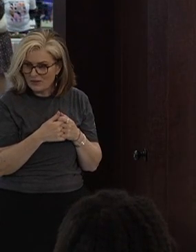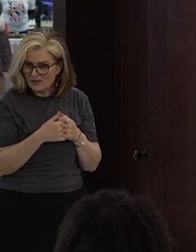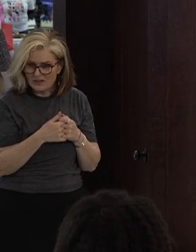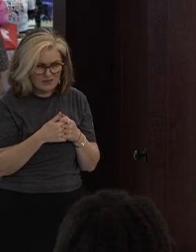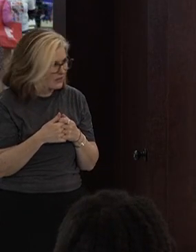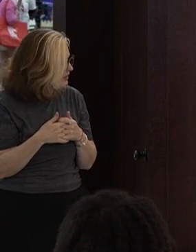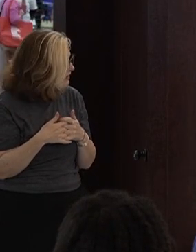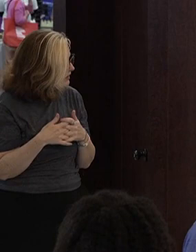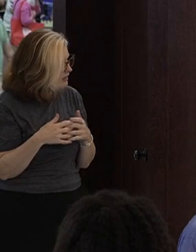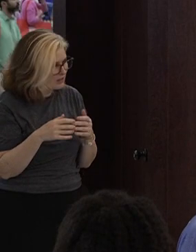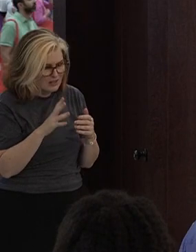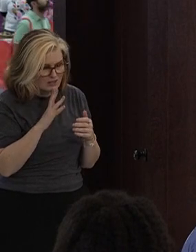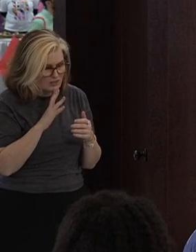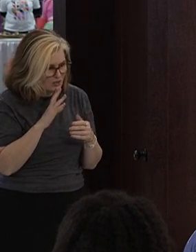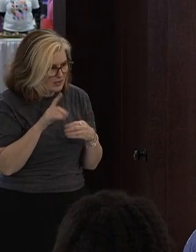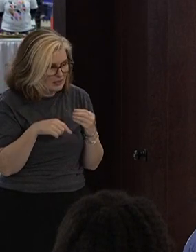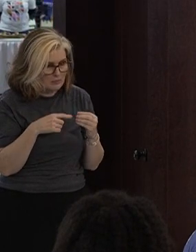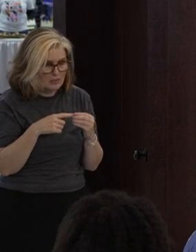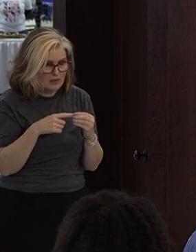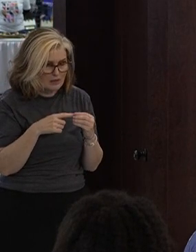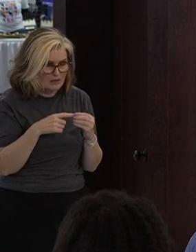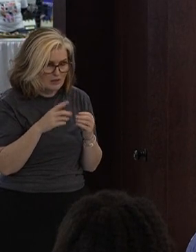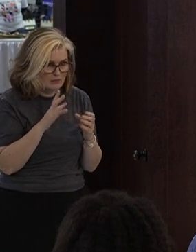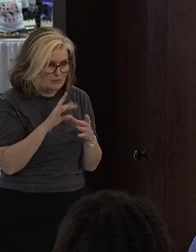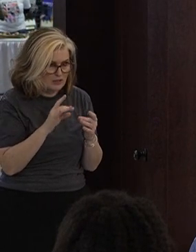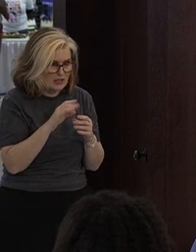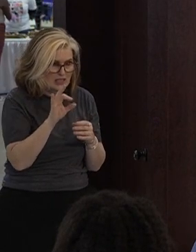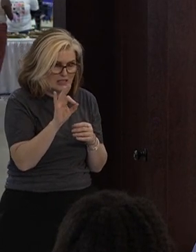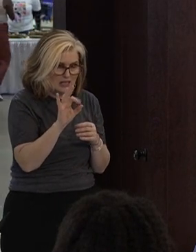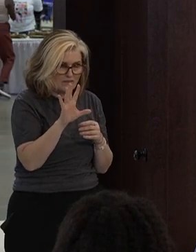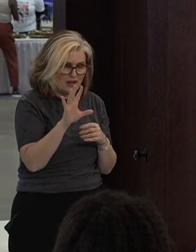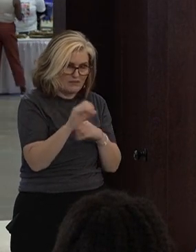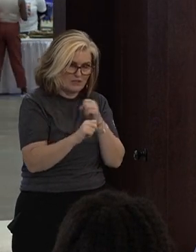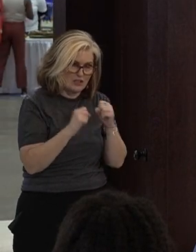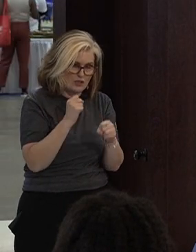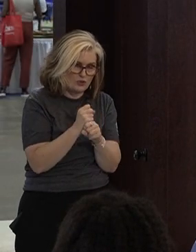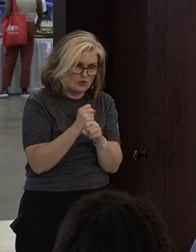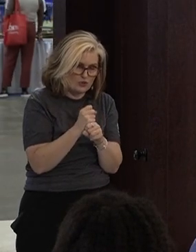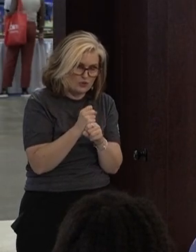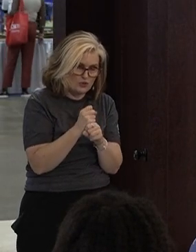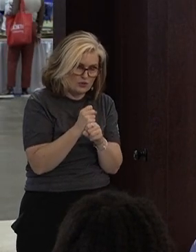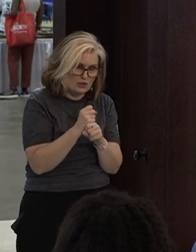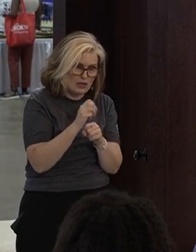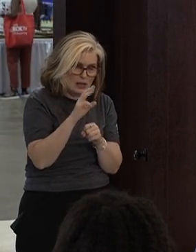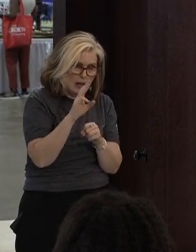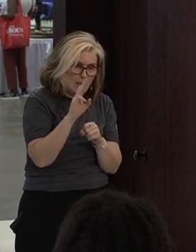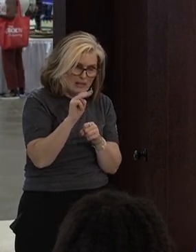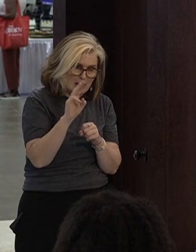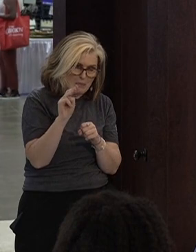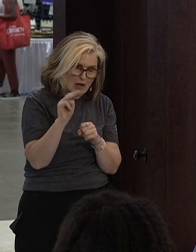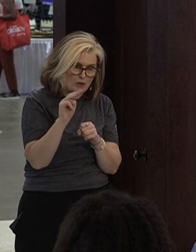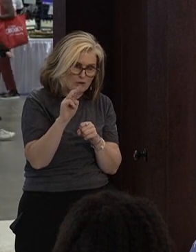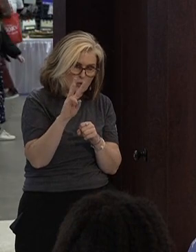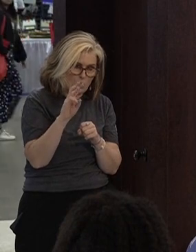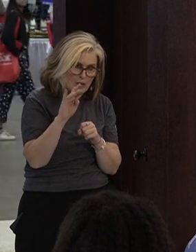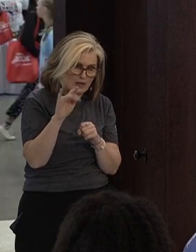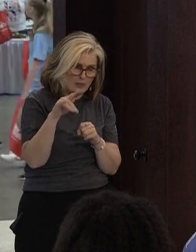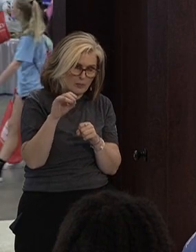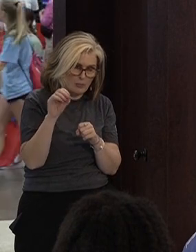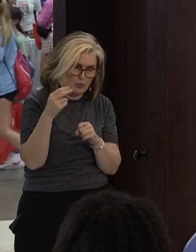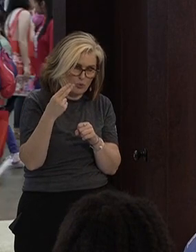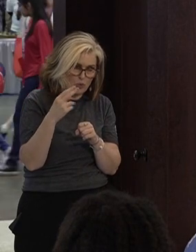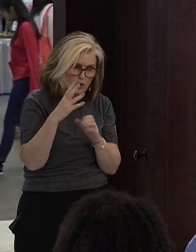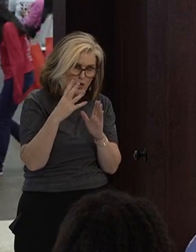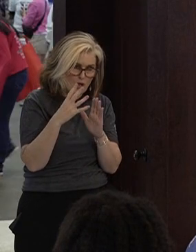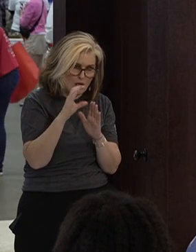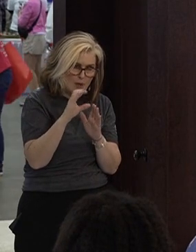Can you talk a little bit about, because you mentioned the 95 years, so I know Mickey Mouse and Winnie the Pooh, they were